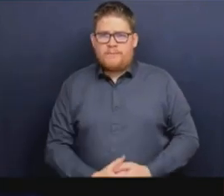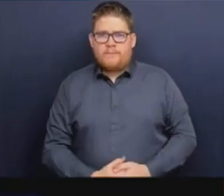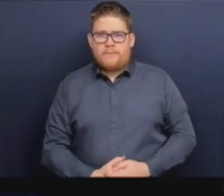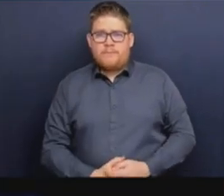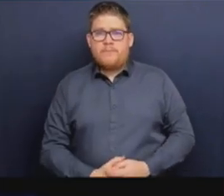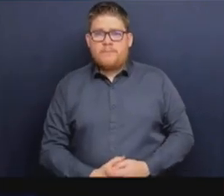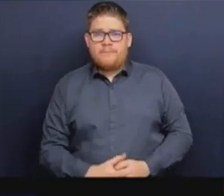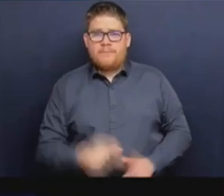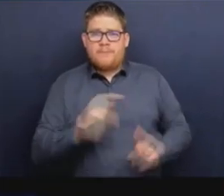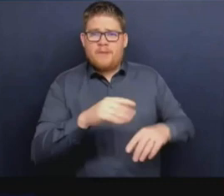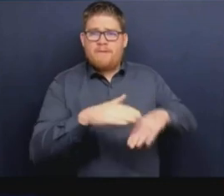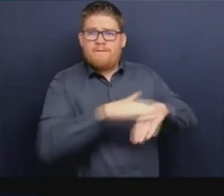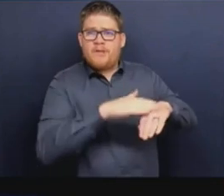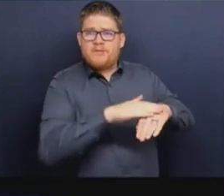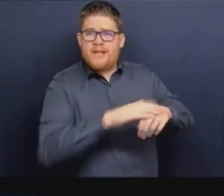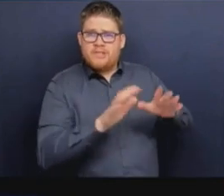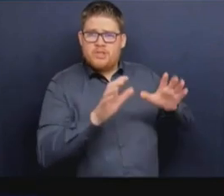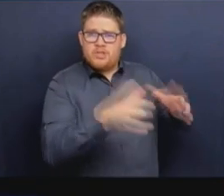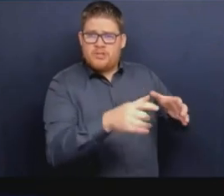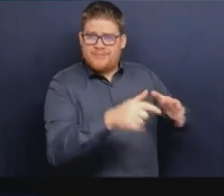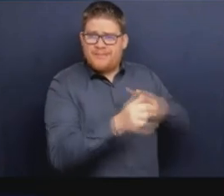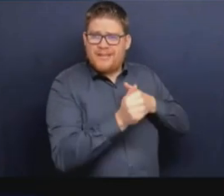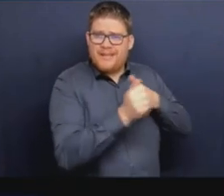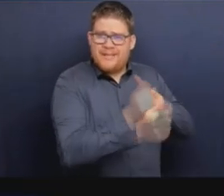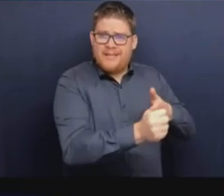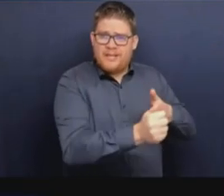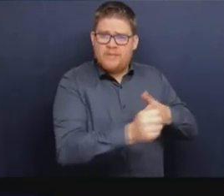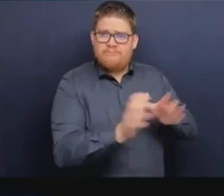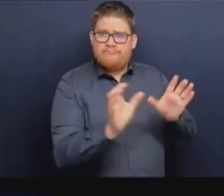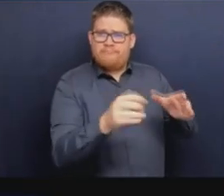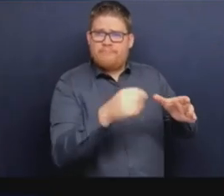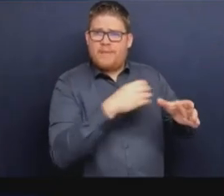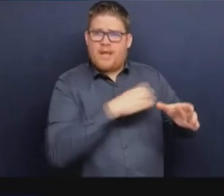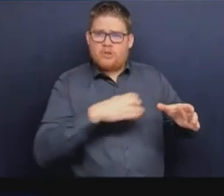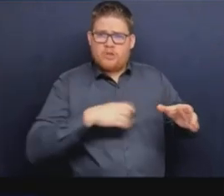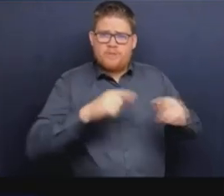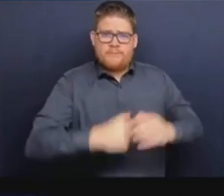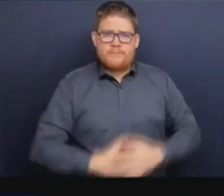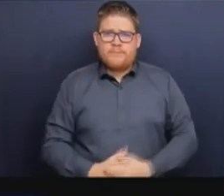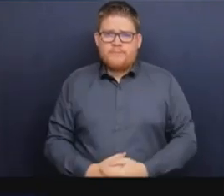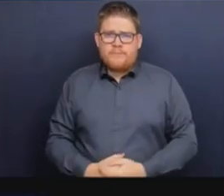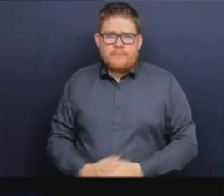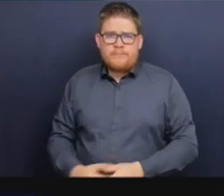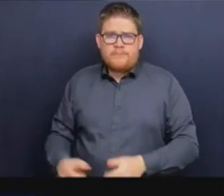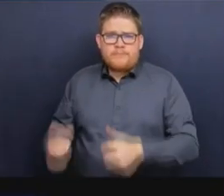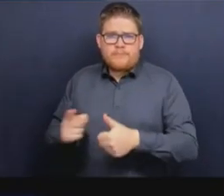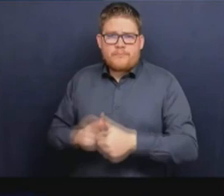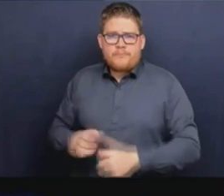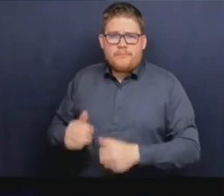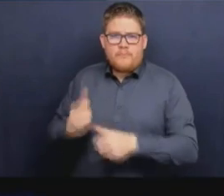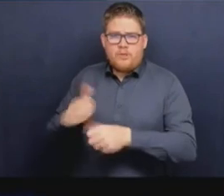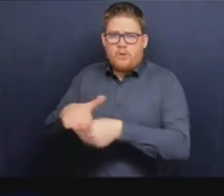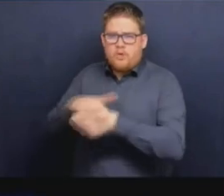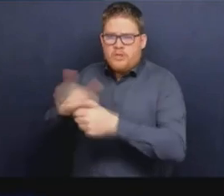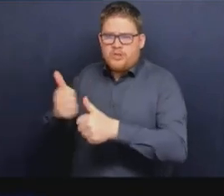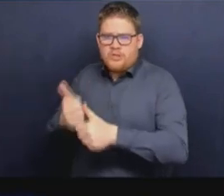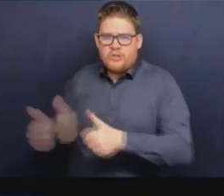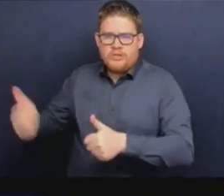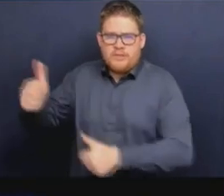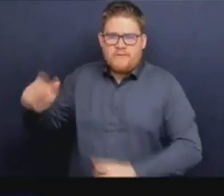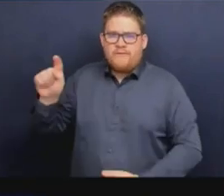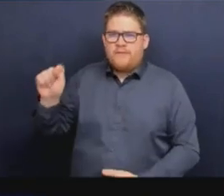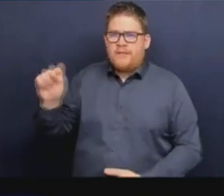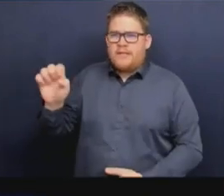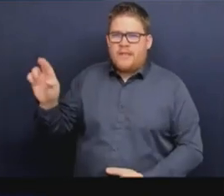Tom, Coopy Judy Wilson, Robert Phillips, Cheryl Kessimer. To talk more about